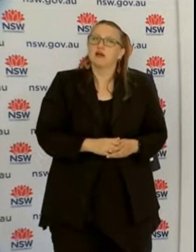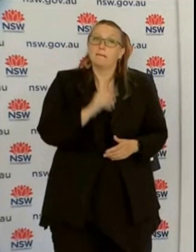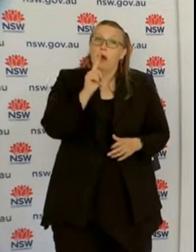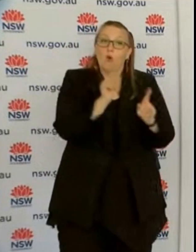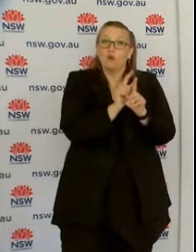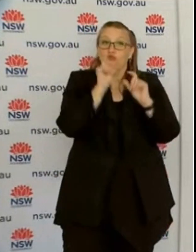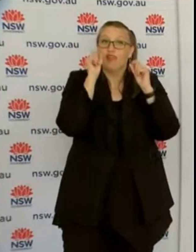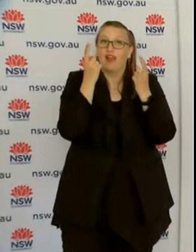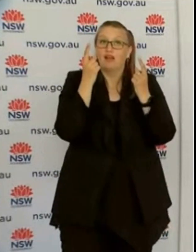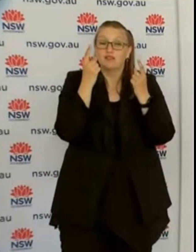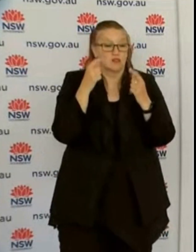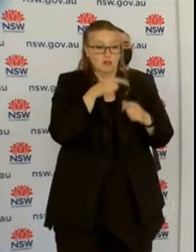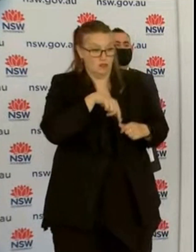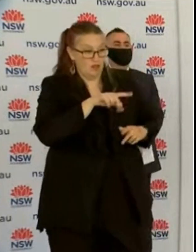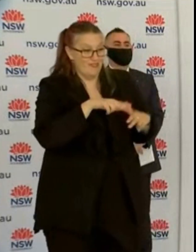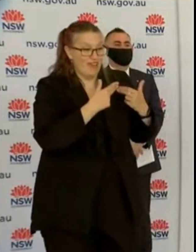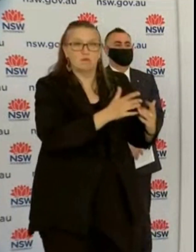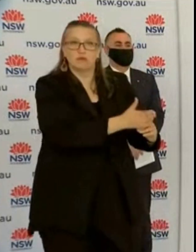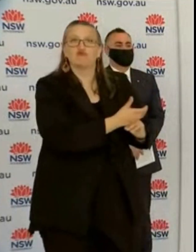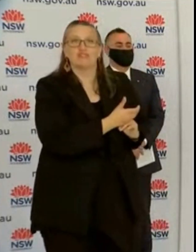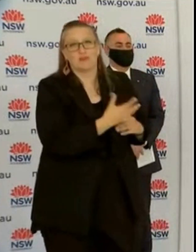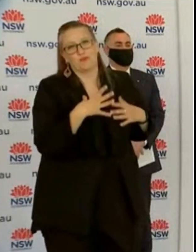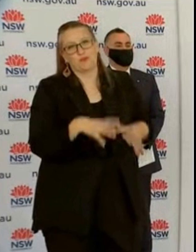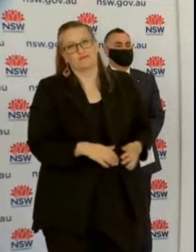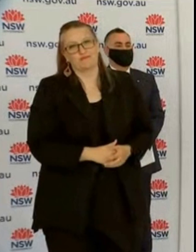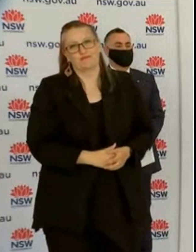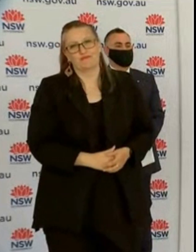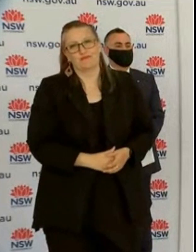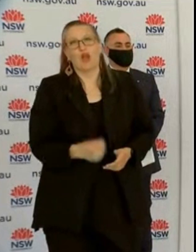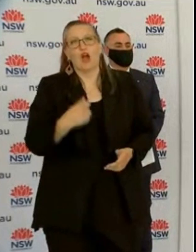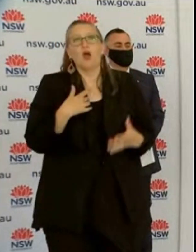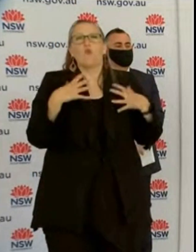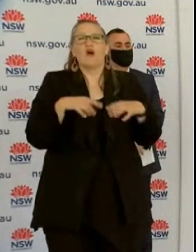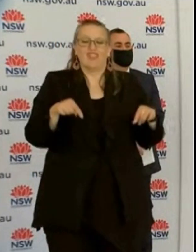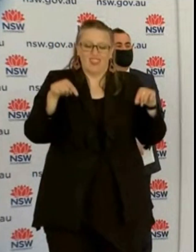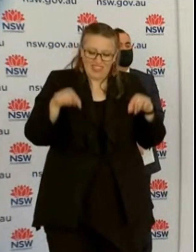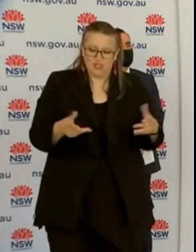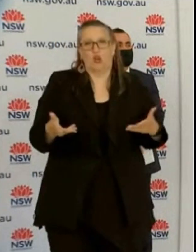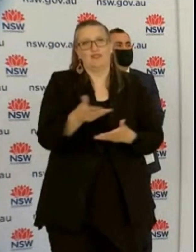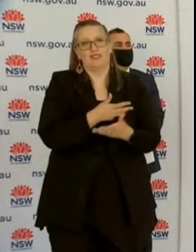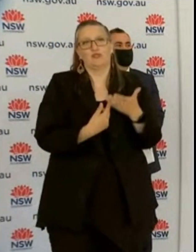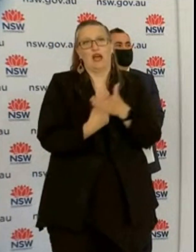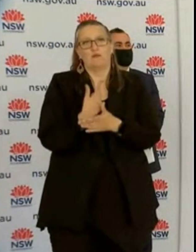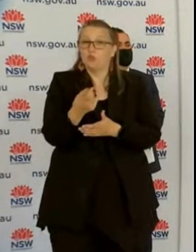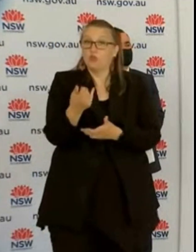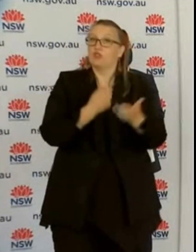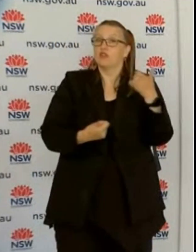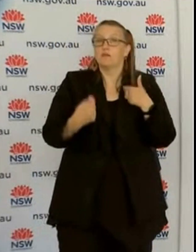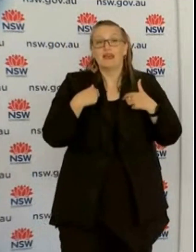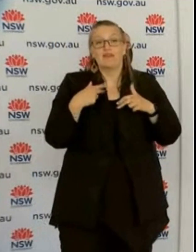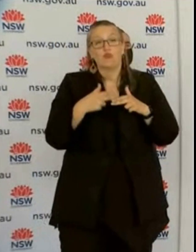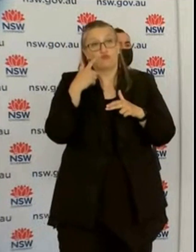it keeps their loved ones safe. And again, I'd rather be having this conversation than the alternative conversation, which would be why did we allow